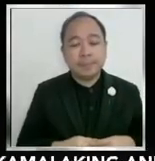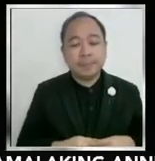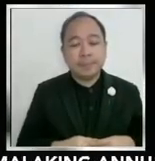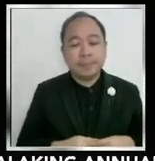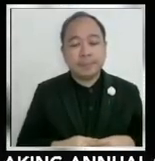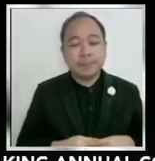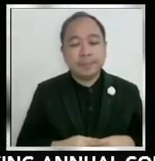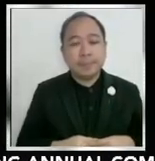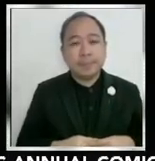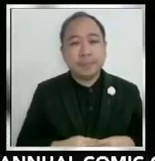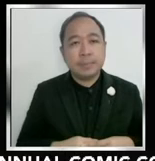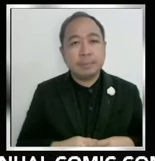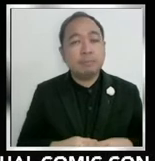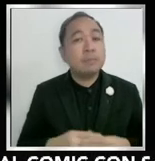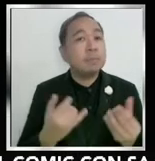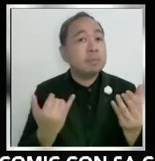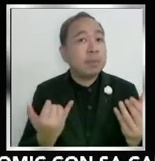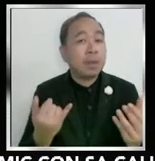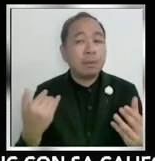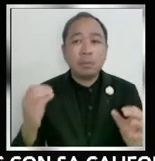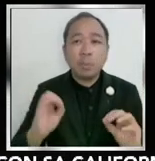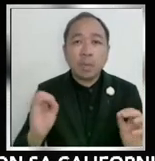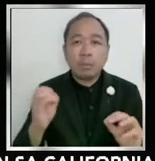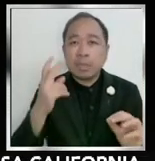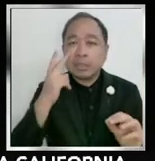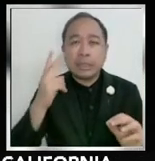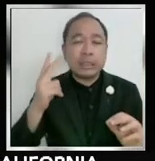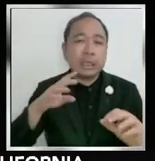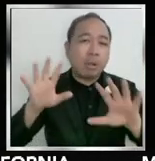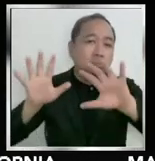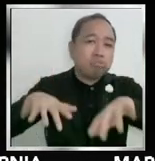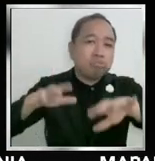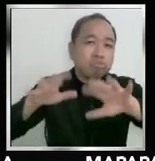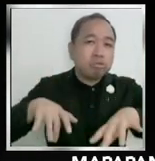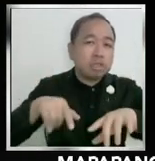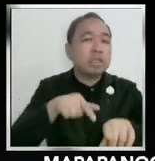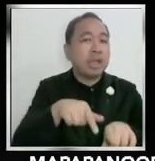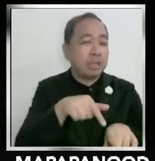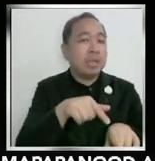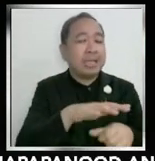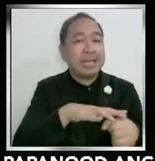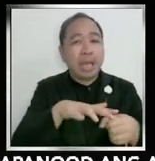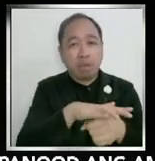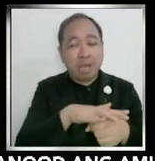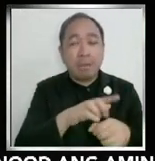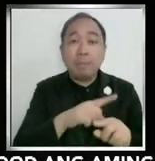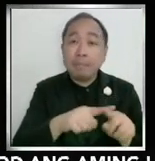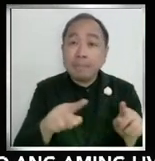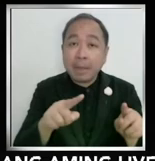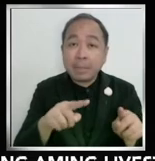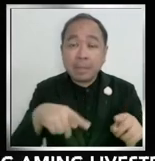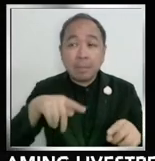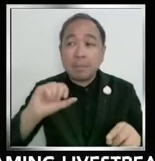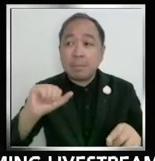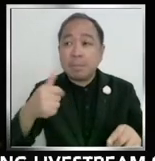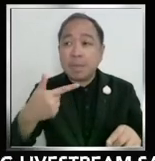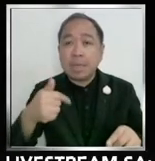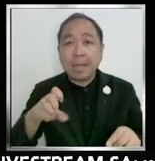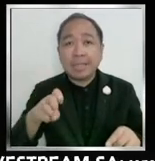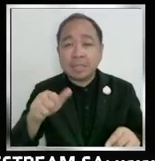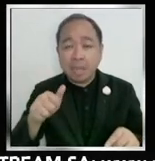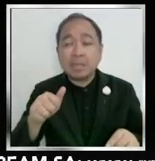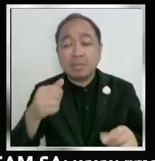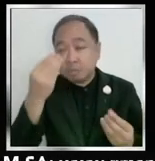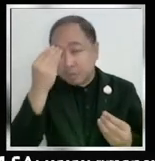So ngayon, wala pang nakataas na gale warning ang pag-asa sa Surigao del Sur. Pero payo ng LGU sa mga mangisda na huwag